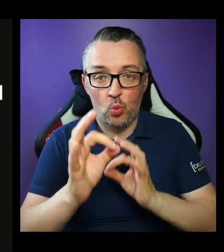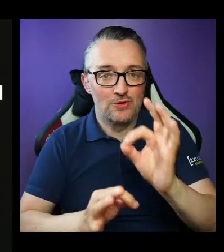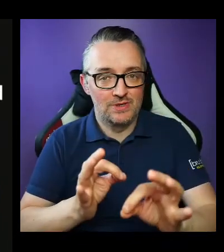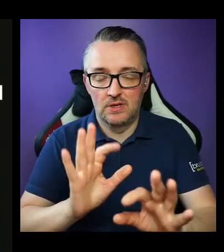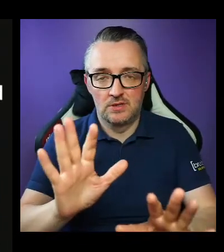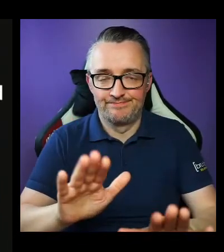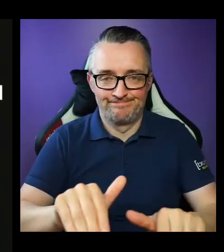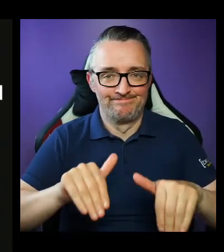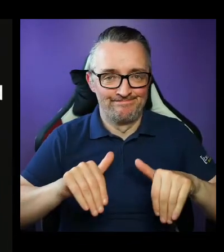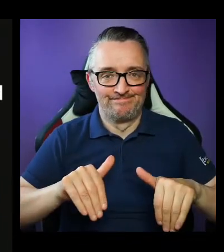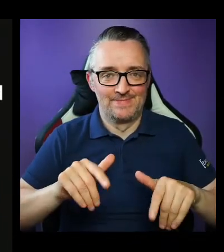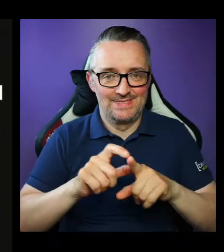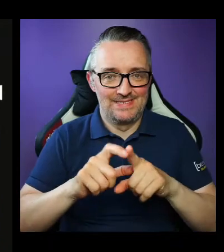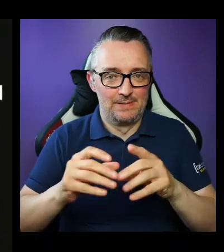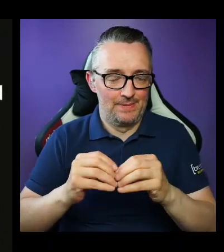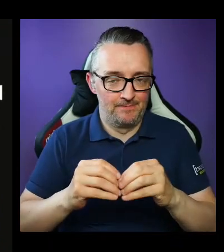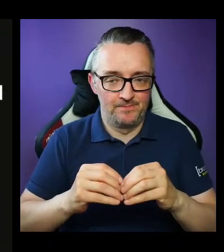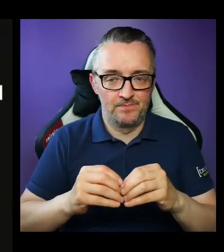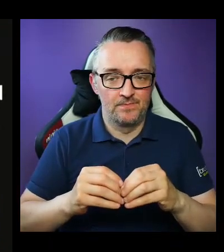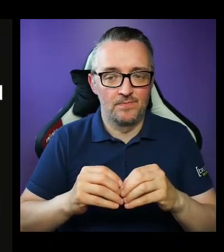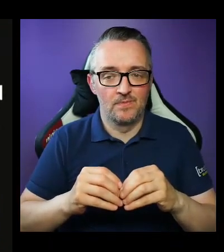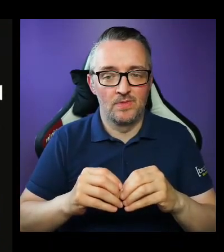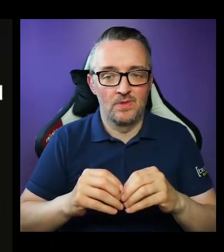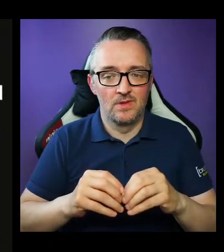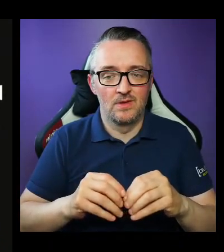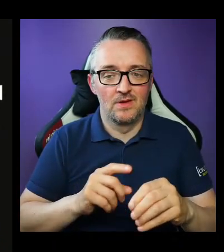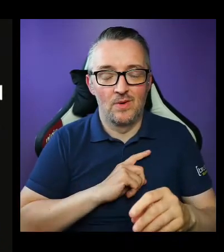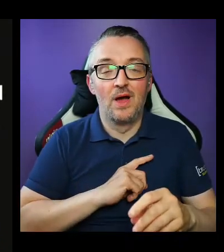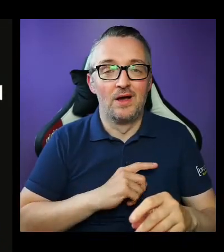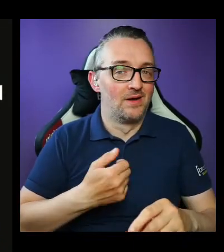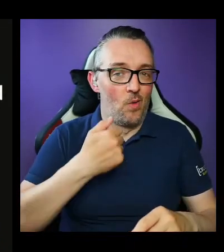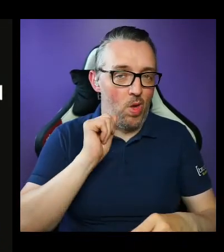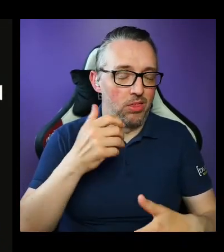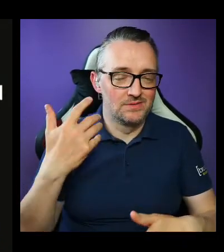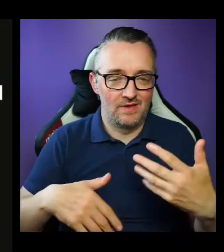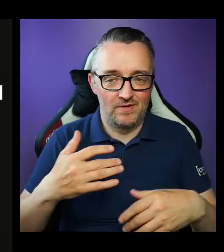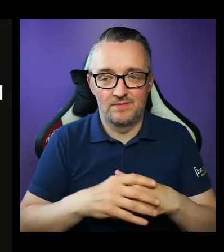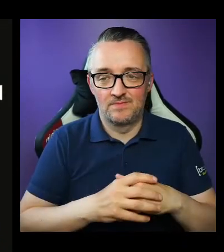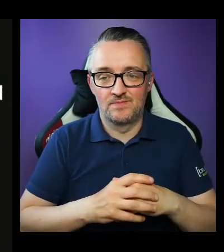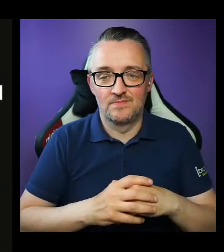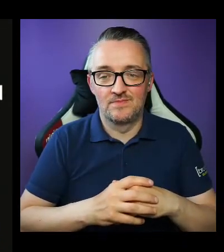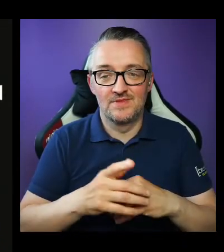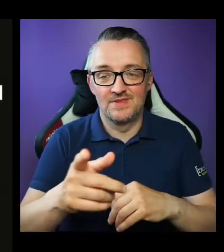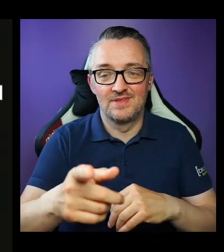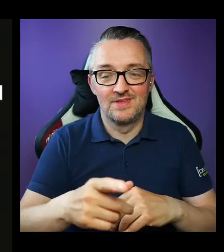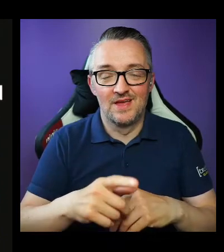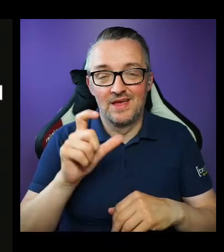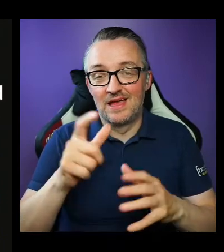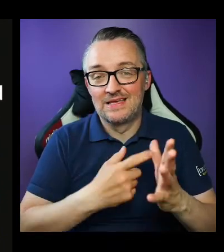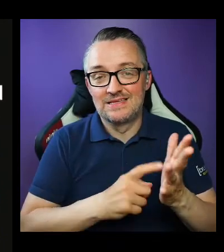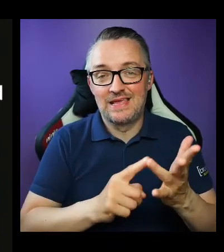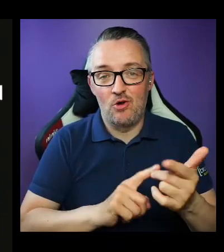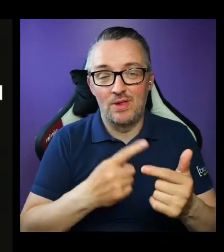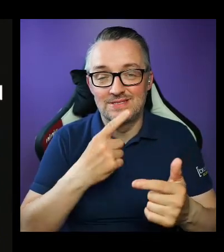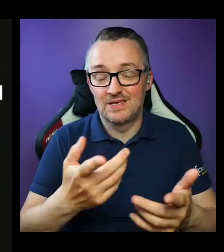go for DynamoDB for sure, because yeah, you'll suffer. It's a good rule for life, though, isn't it? Though, like, what do